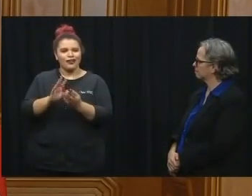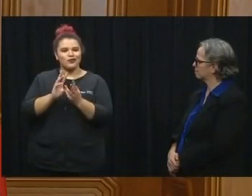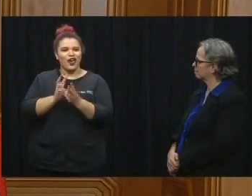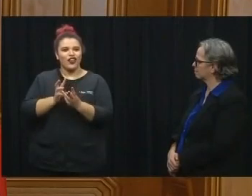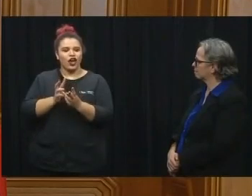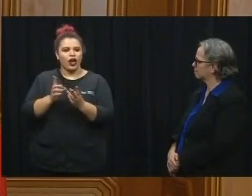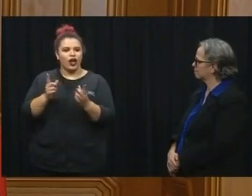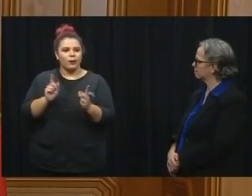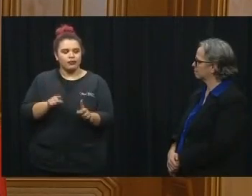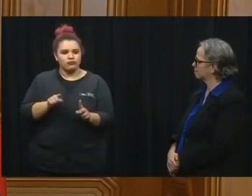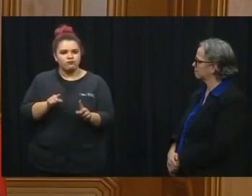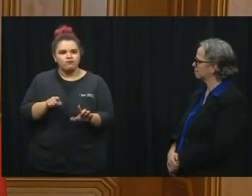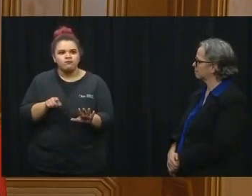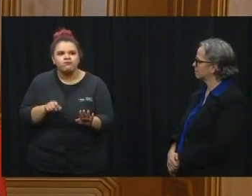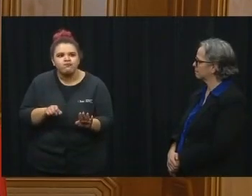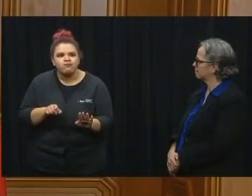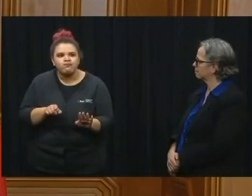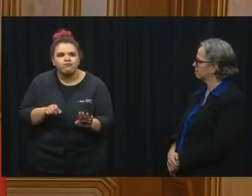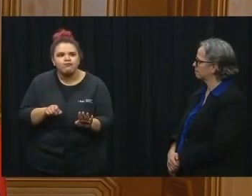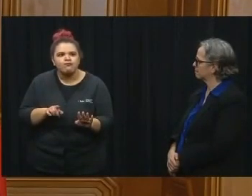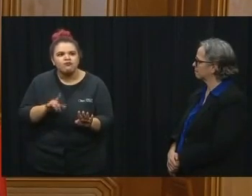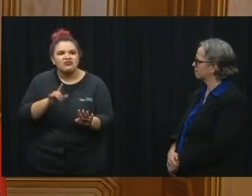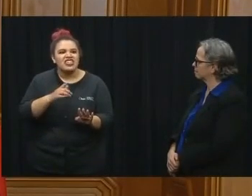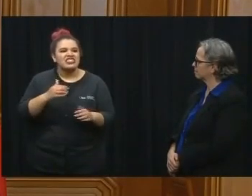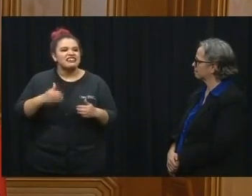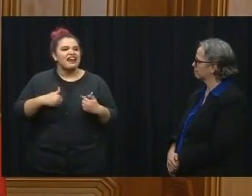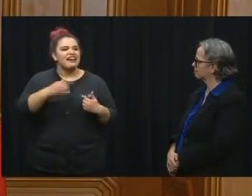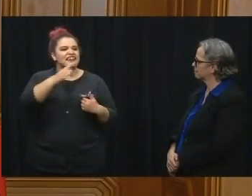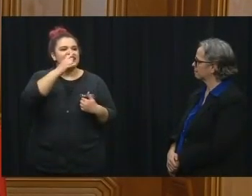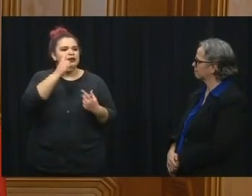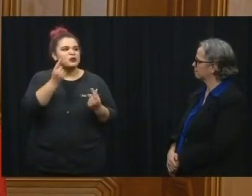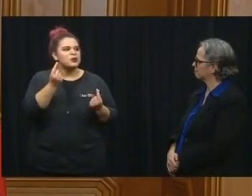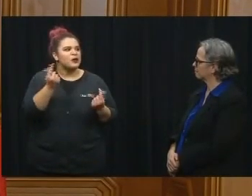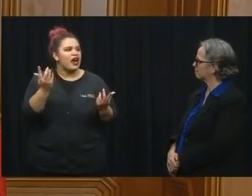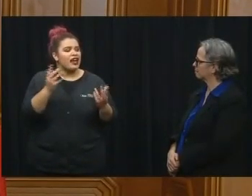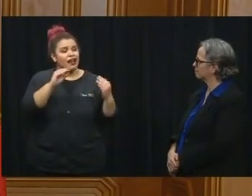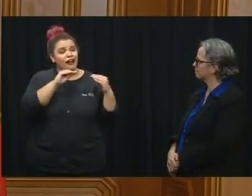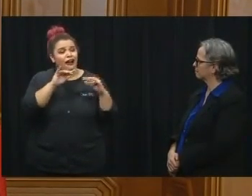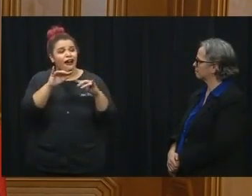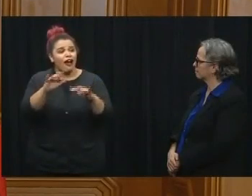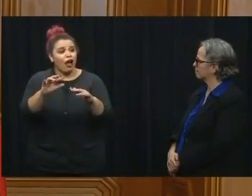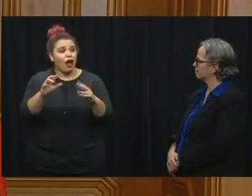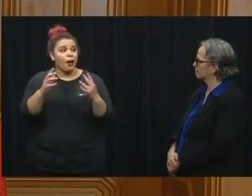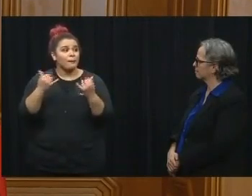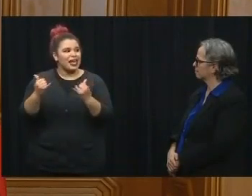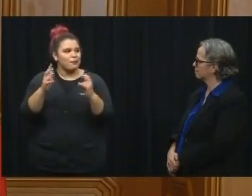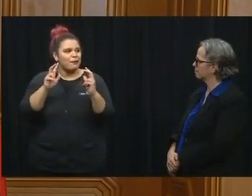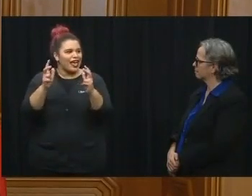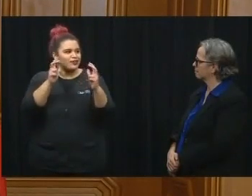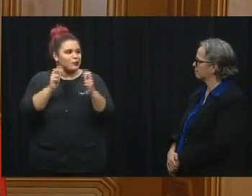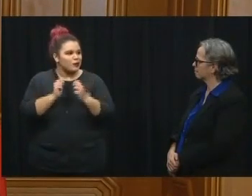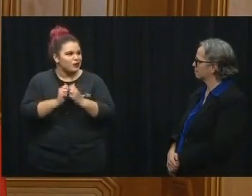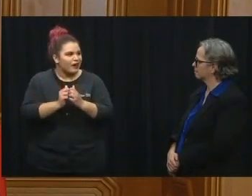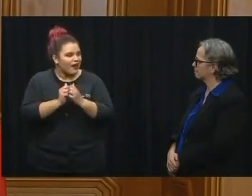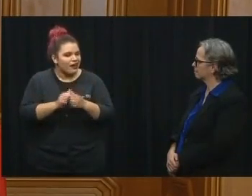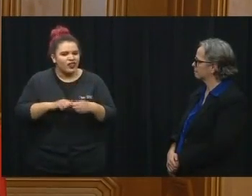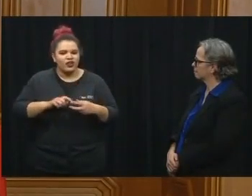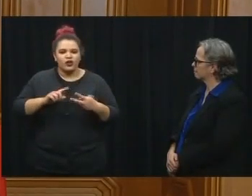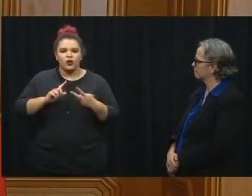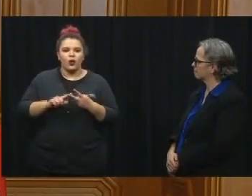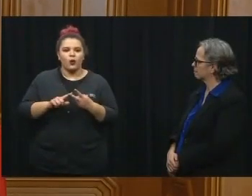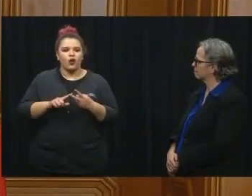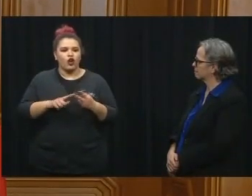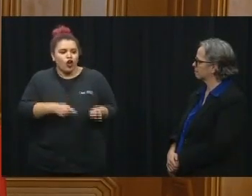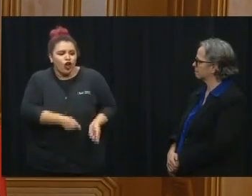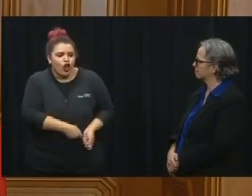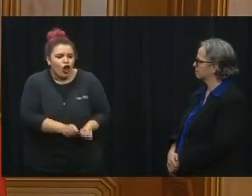congregations of young kids playing basketball on basketball courts, people golfing. What's your message to those people as it pertains to the stay-at-home order?